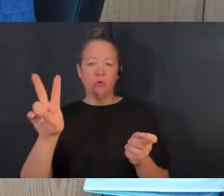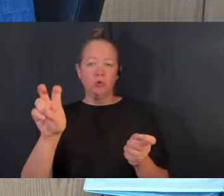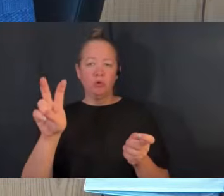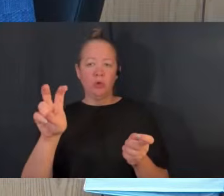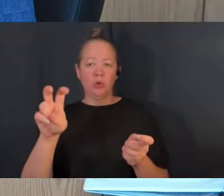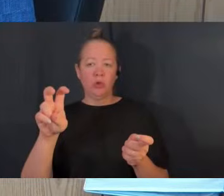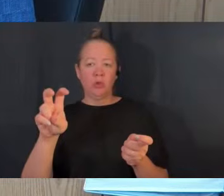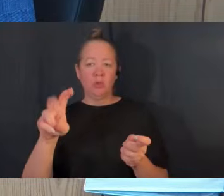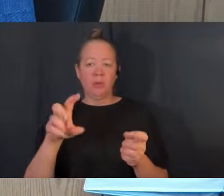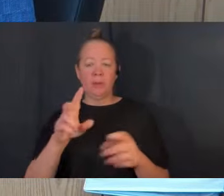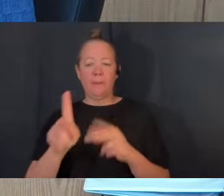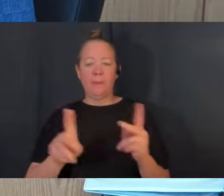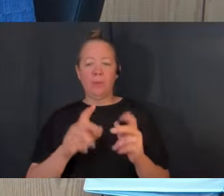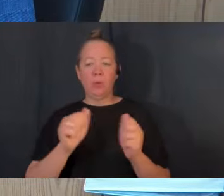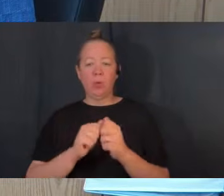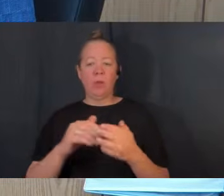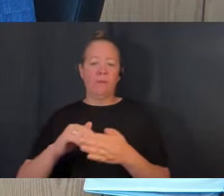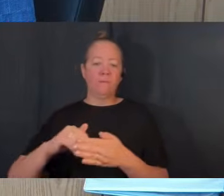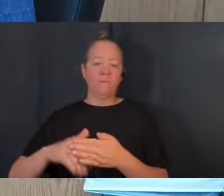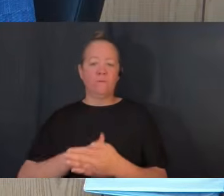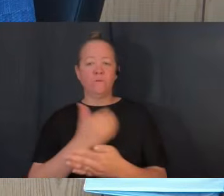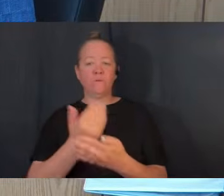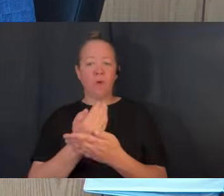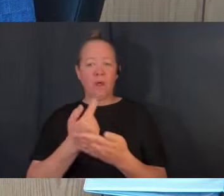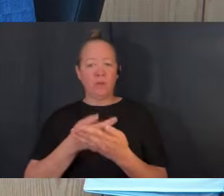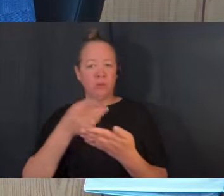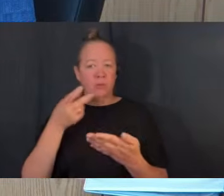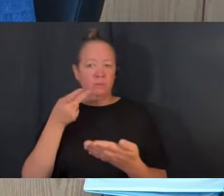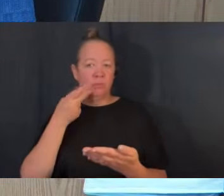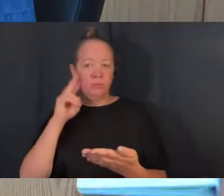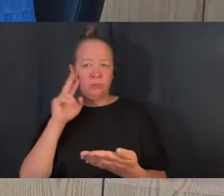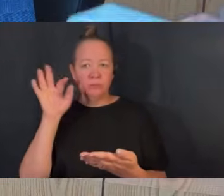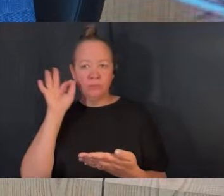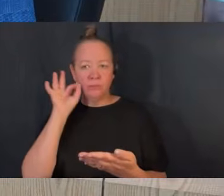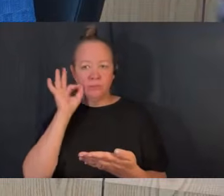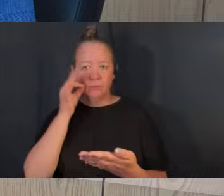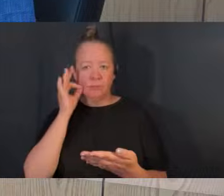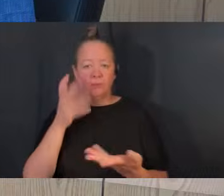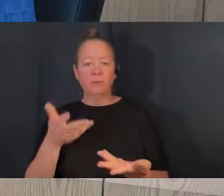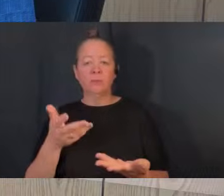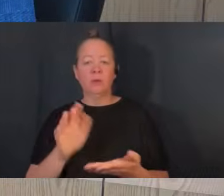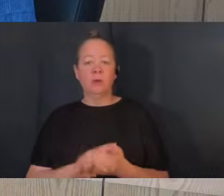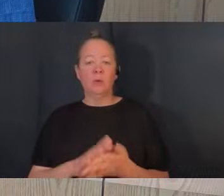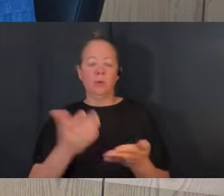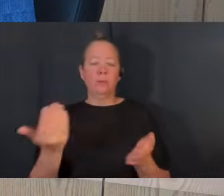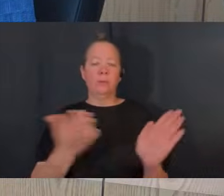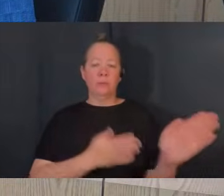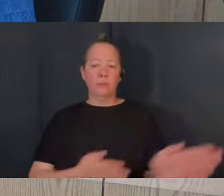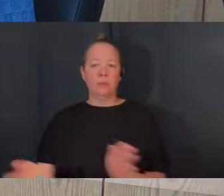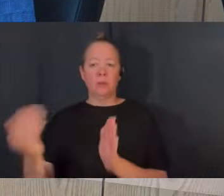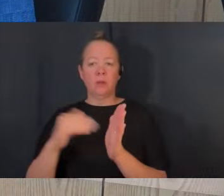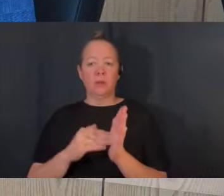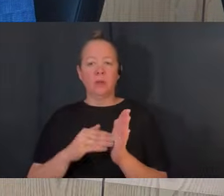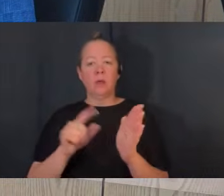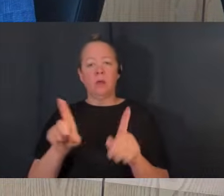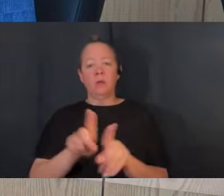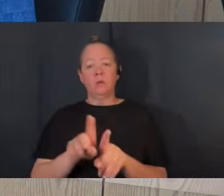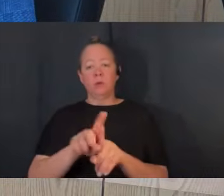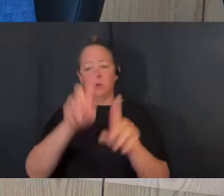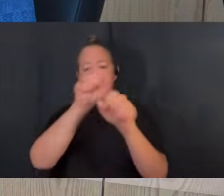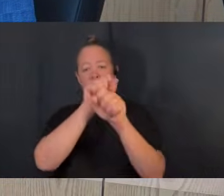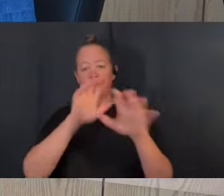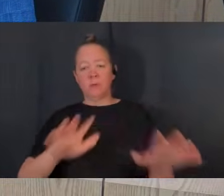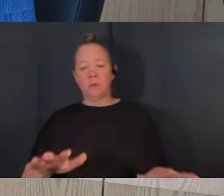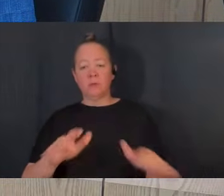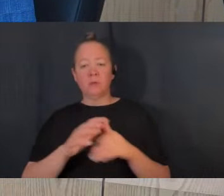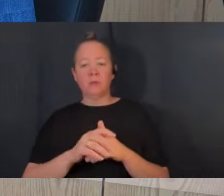again. Also want to let you know I've been blessed to be elected to the PGCMA member at